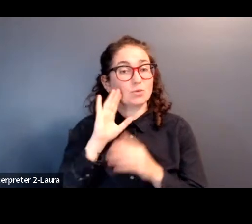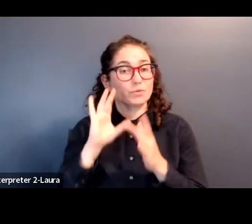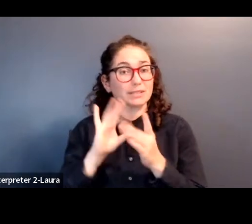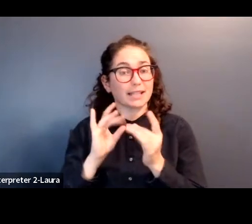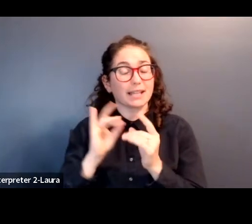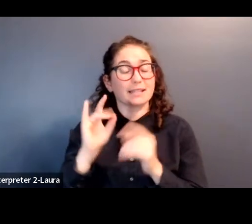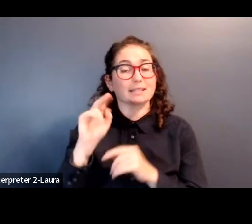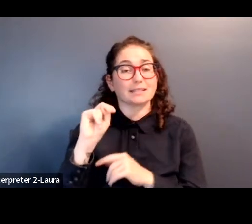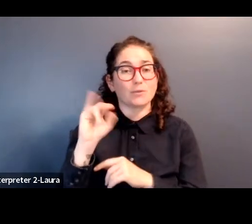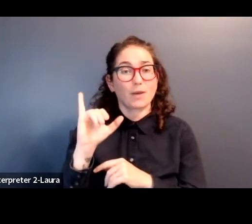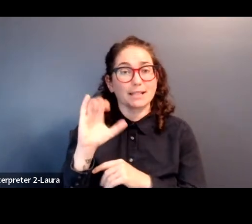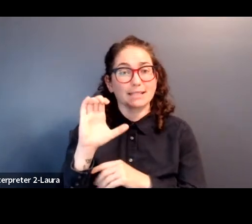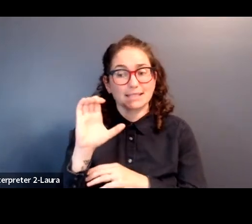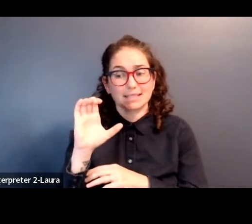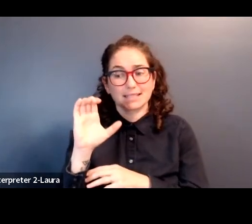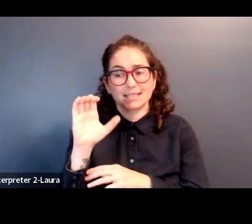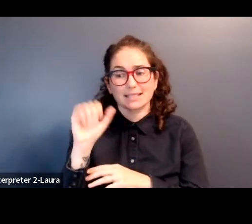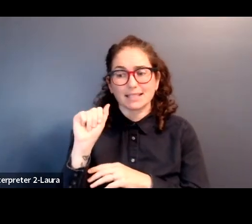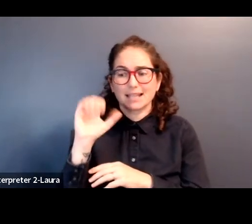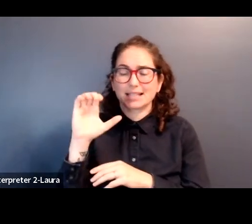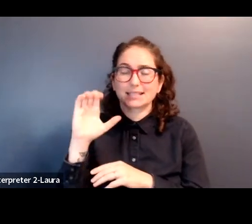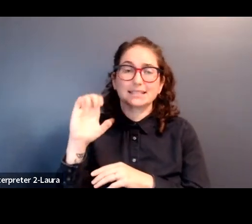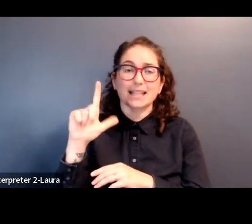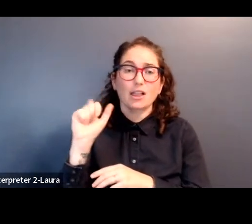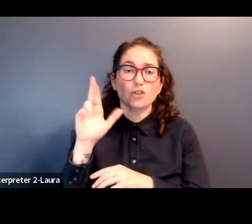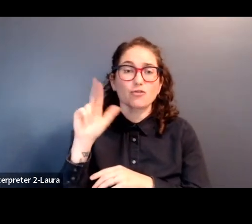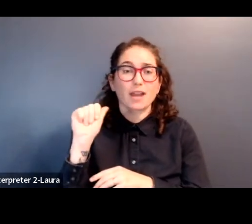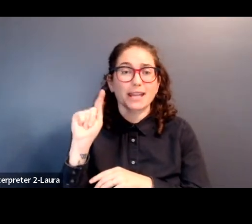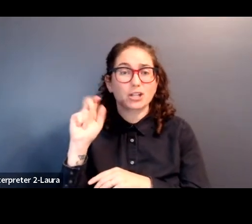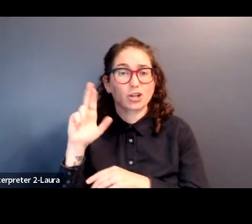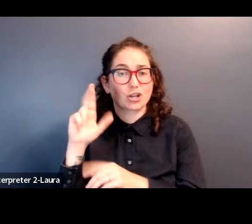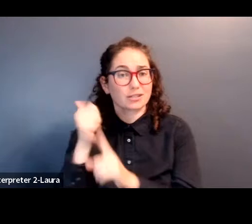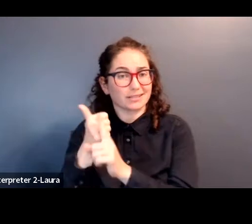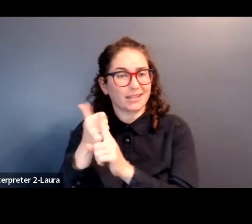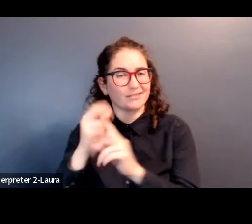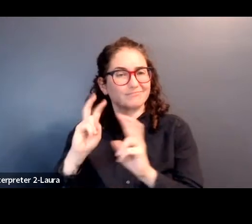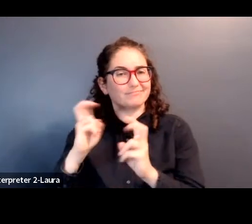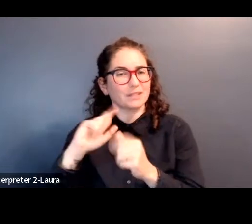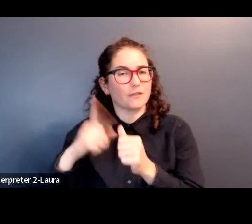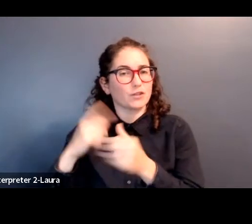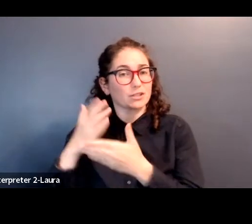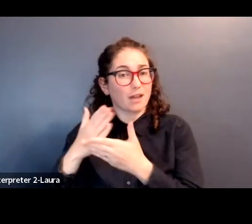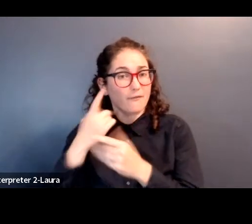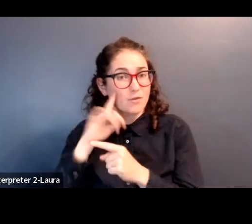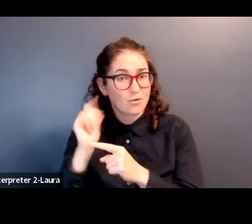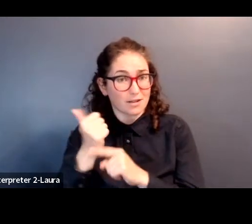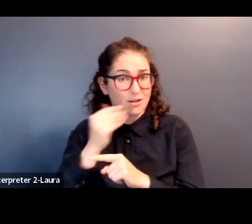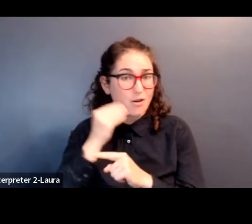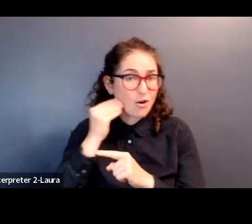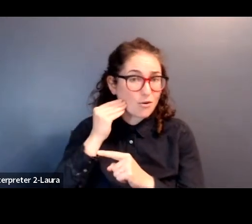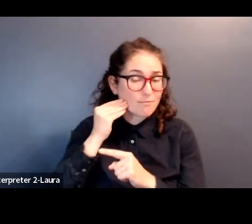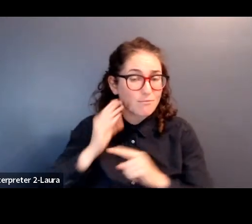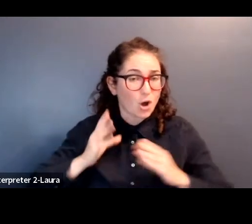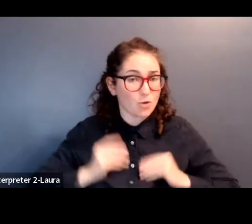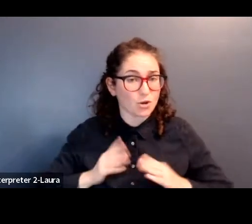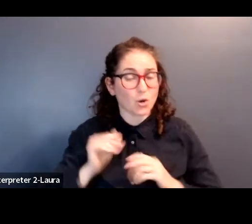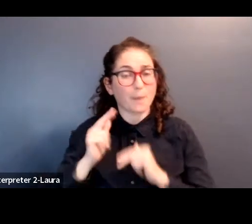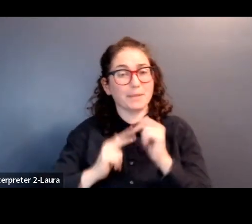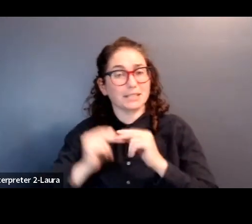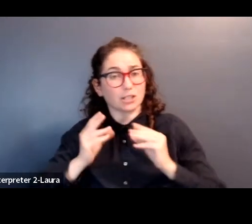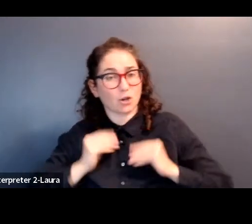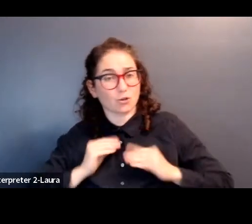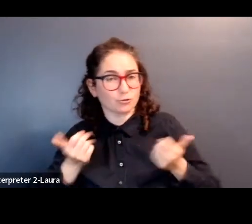City Accelerator, NYC Accelerator, is sort of a first stop for any home or building owner who's trying to